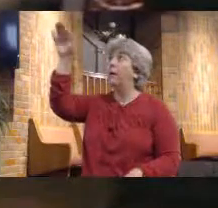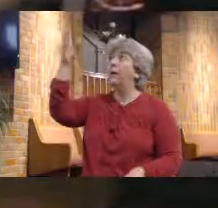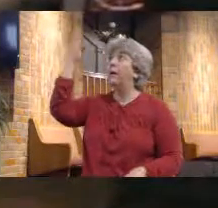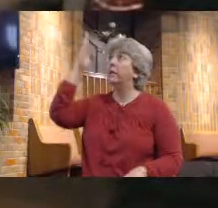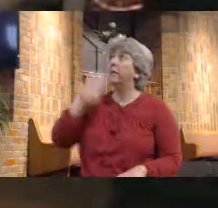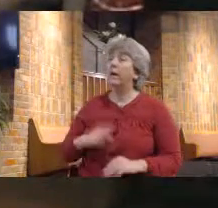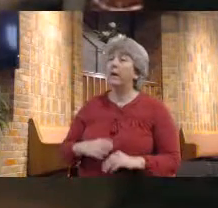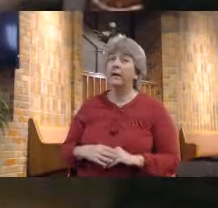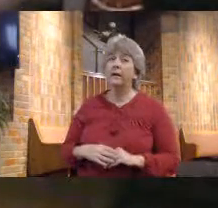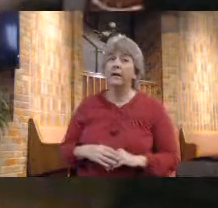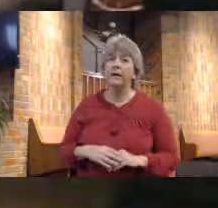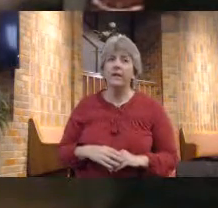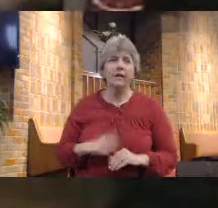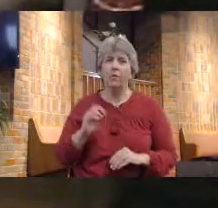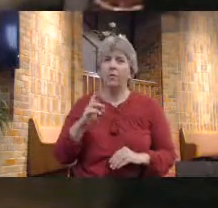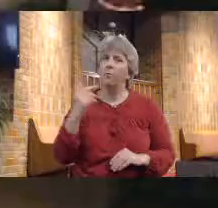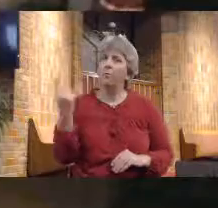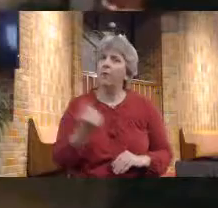Or has our trust been there all along?